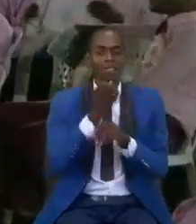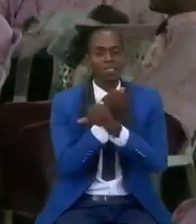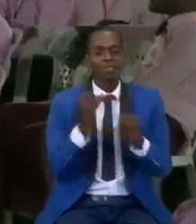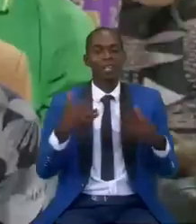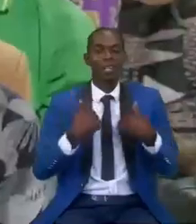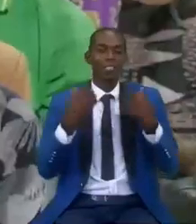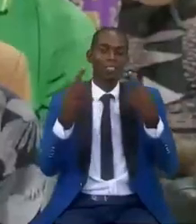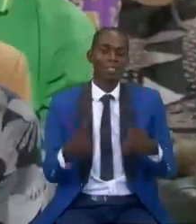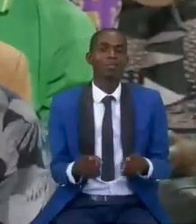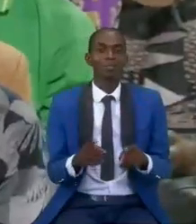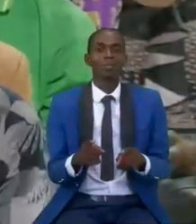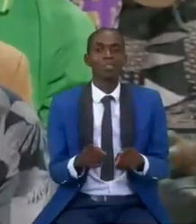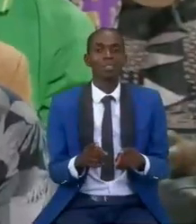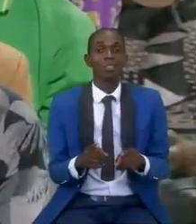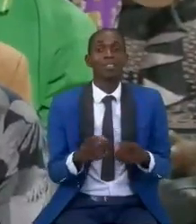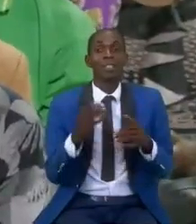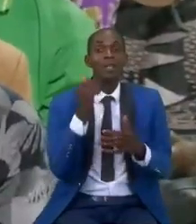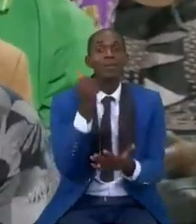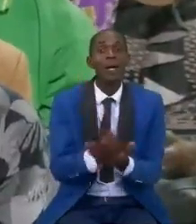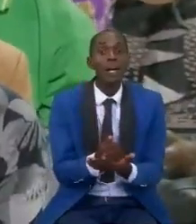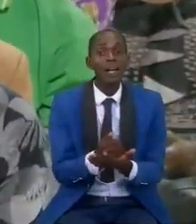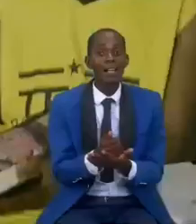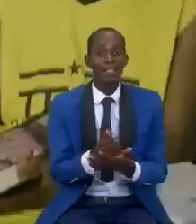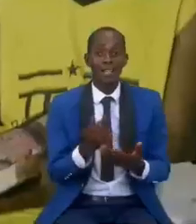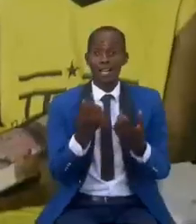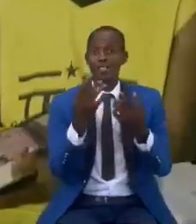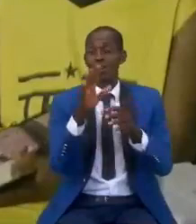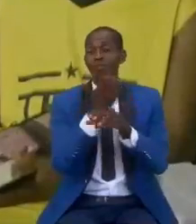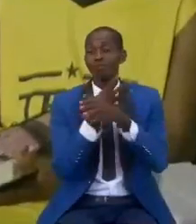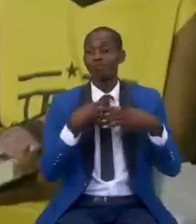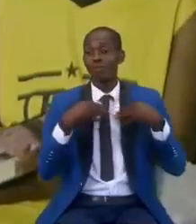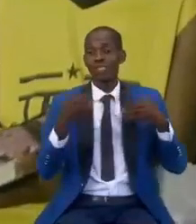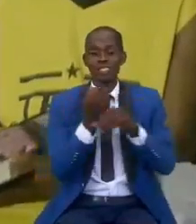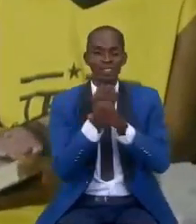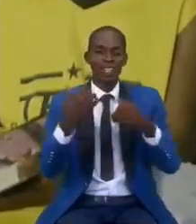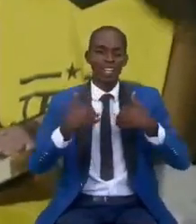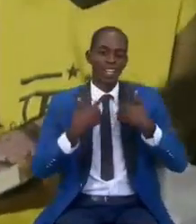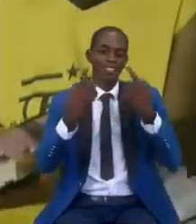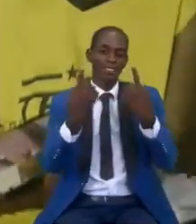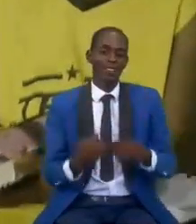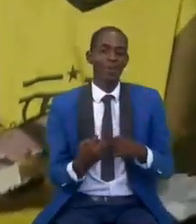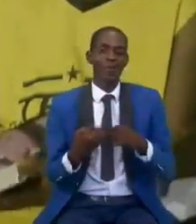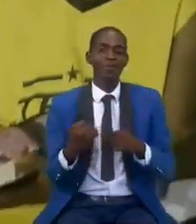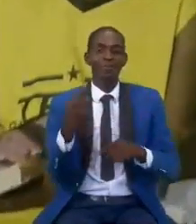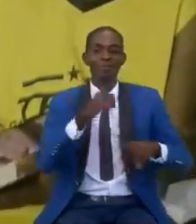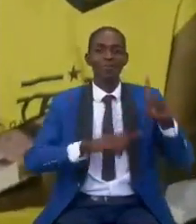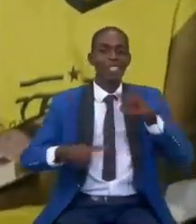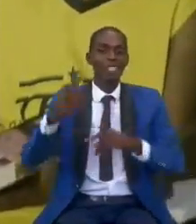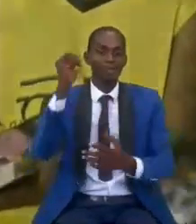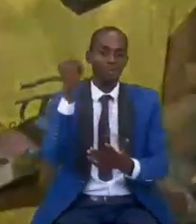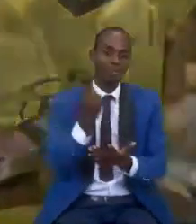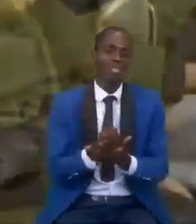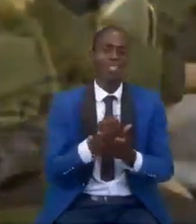Amen. Amen. Heads bowed, and eyes closed.